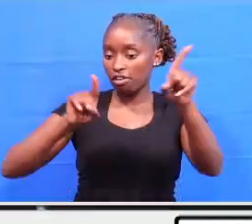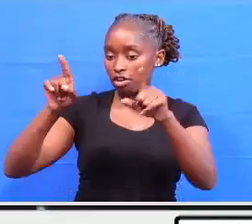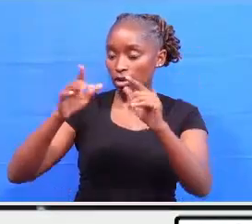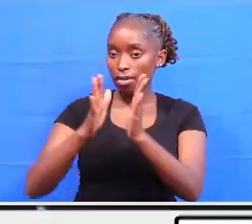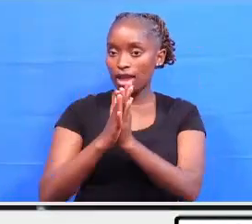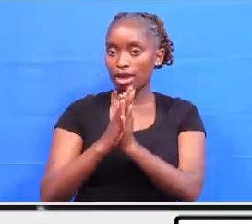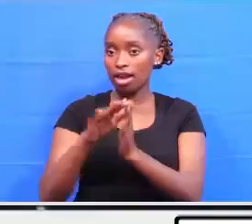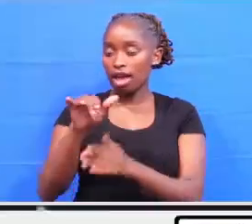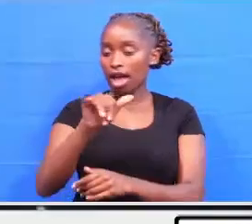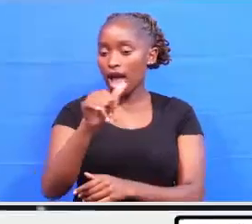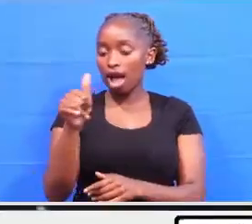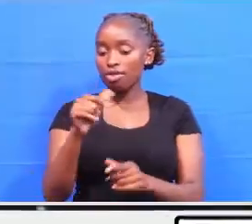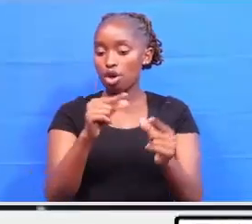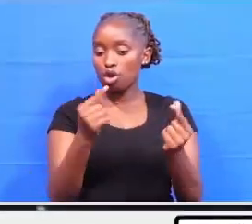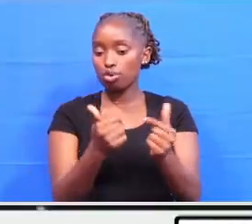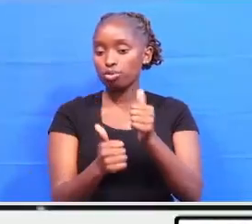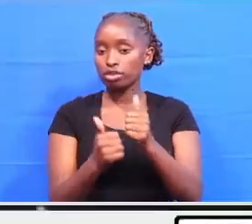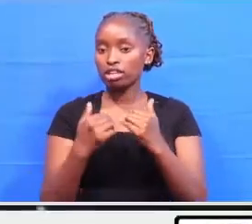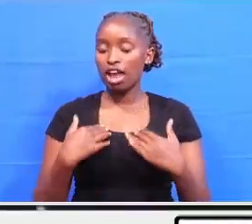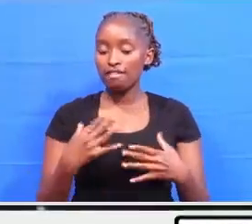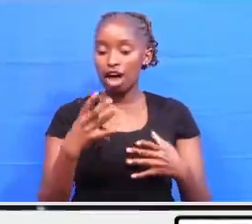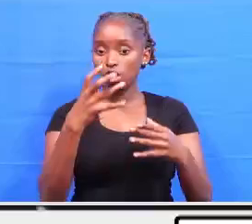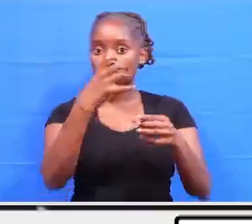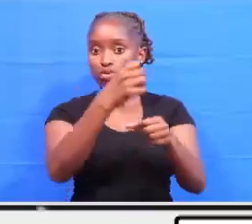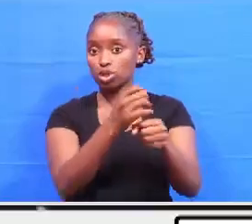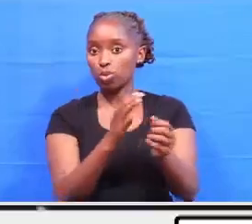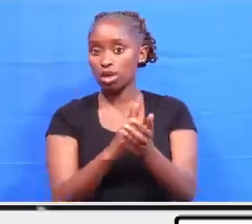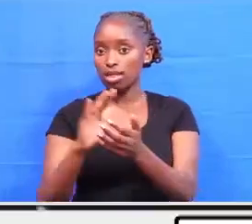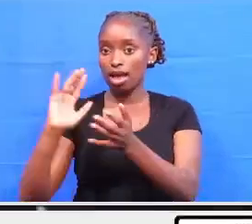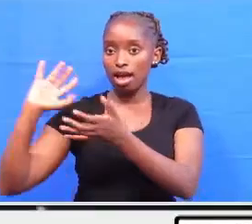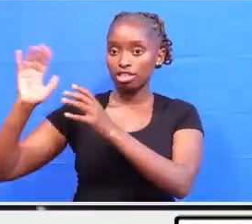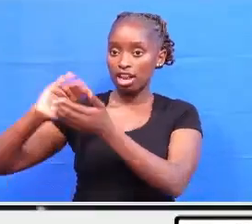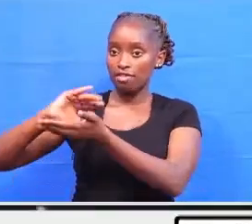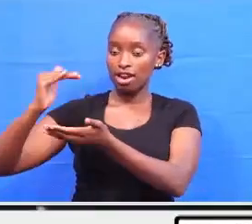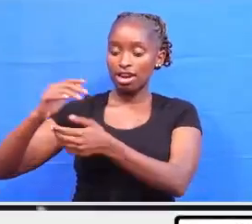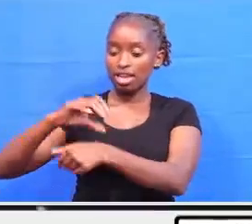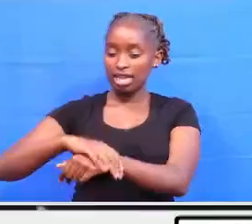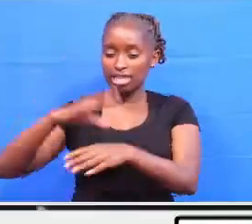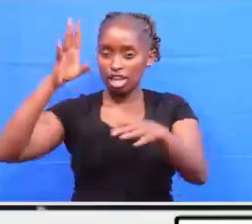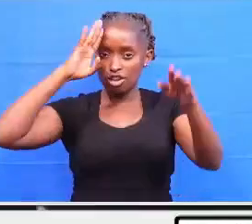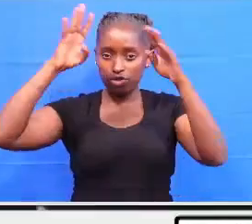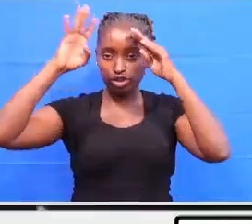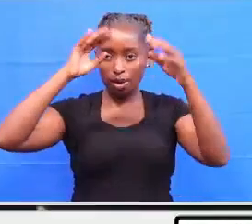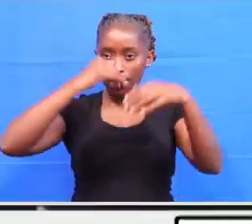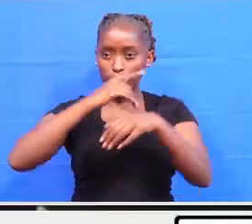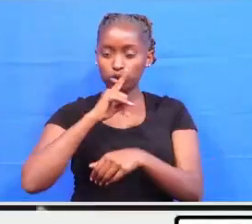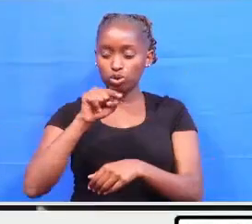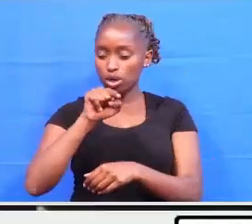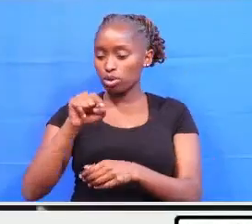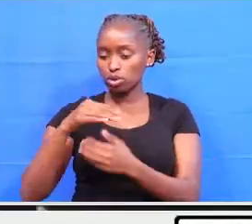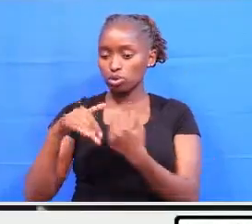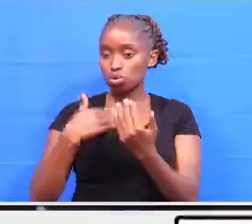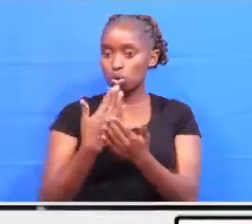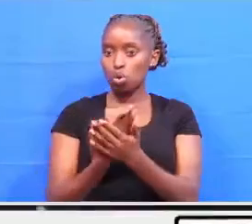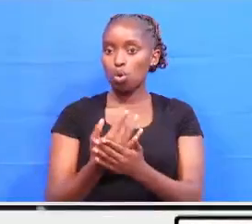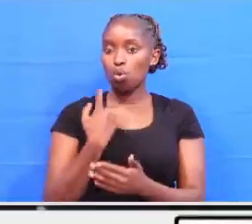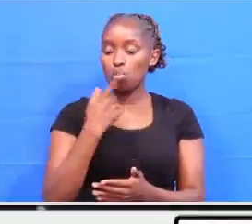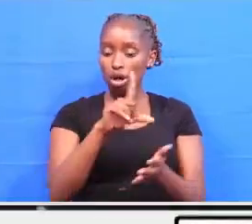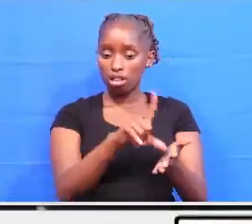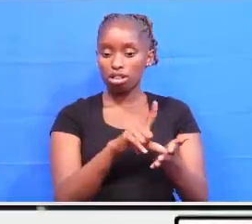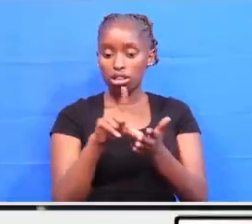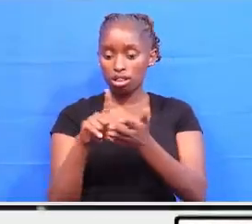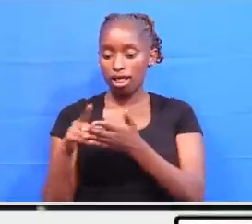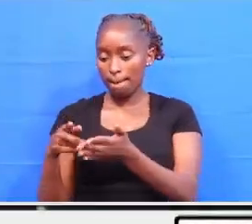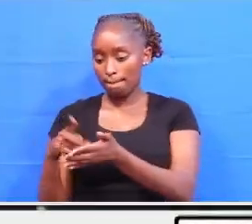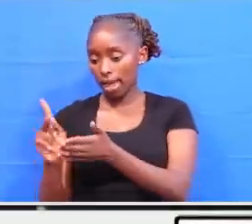are associated with, you know, the Hustler Fund are coming up with innovations to ensure those who borrow repay. When